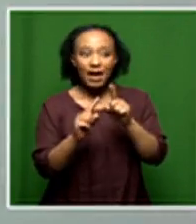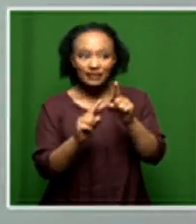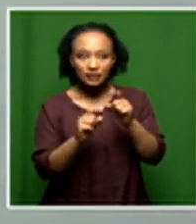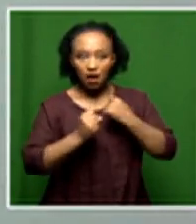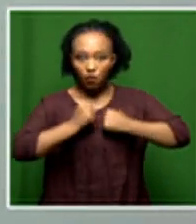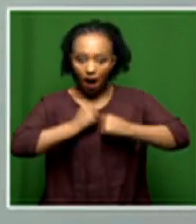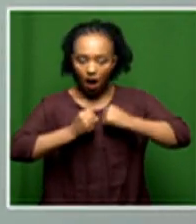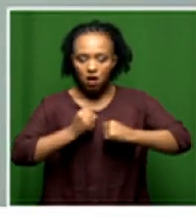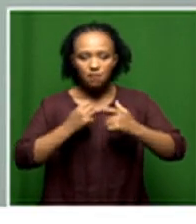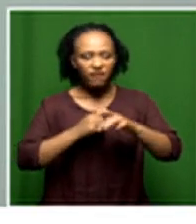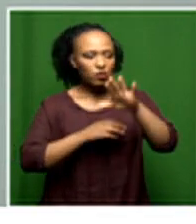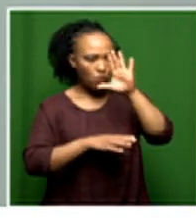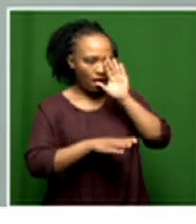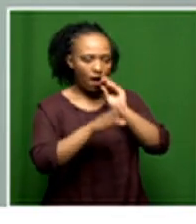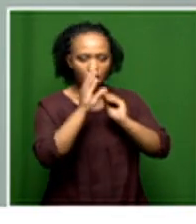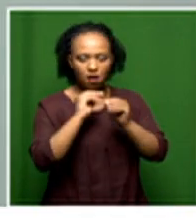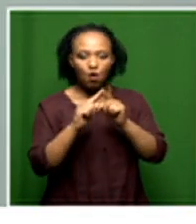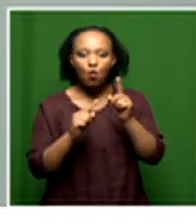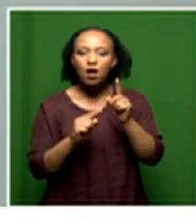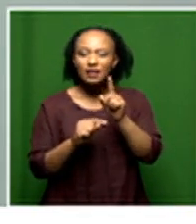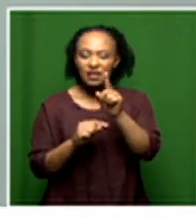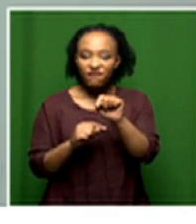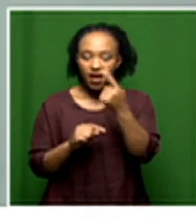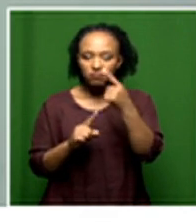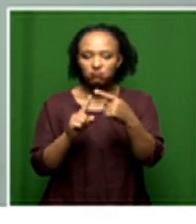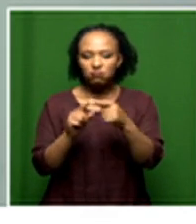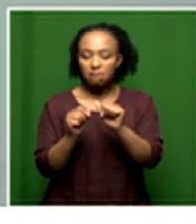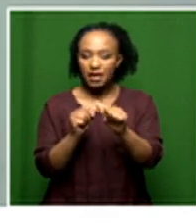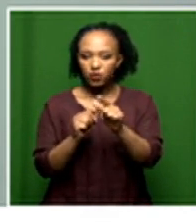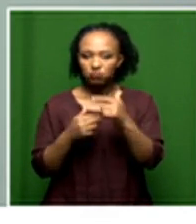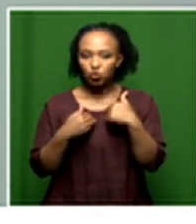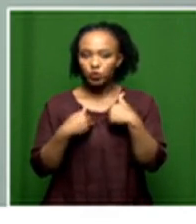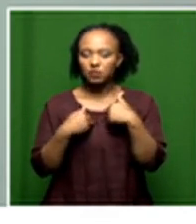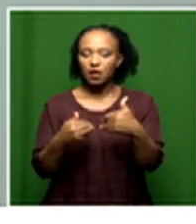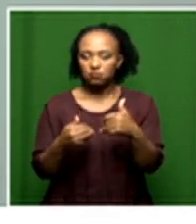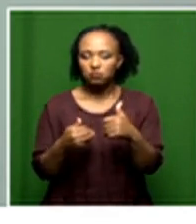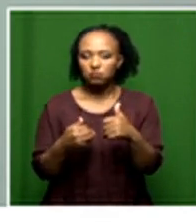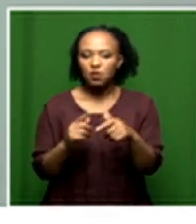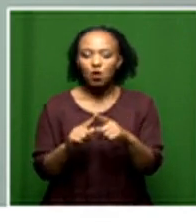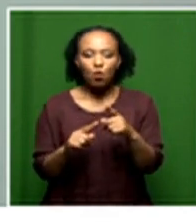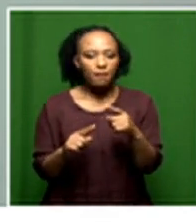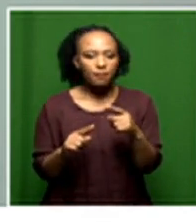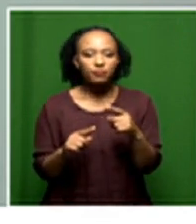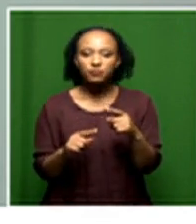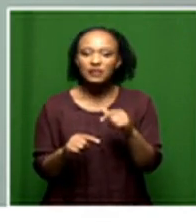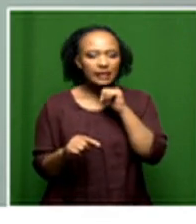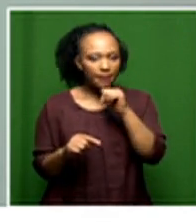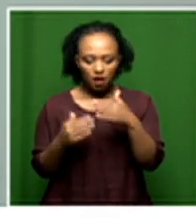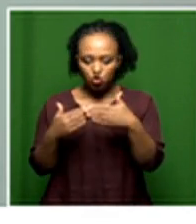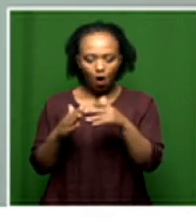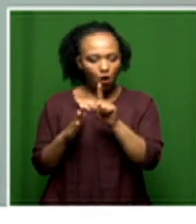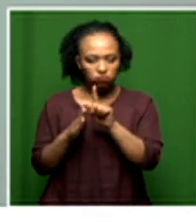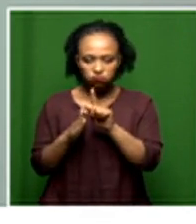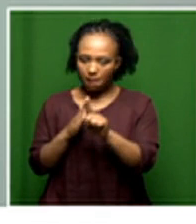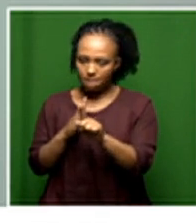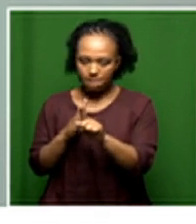things. So the first one is just make a start. One of the most difficult things for me in this whole journey has just been getting out the door. There's